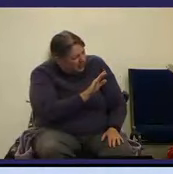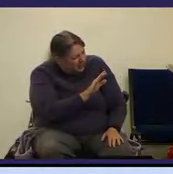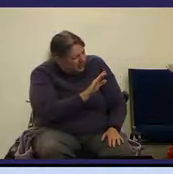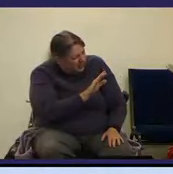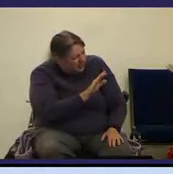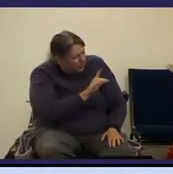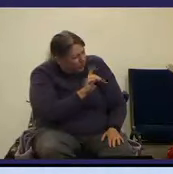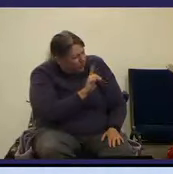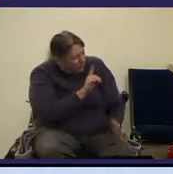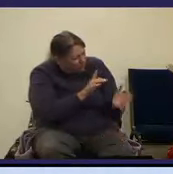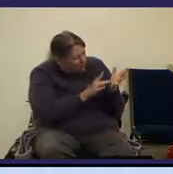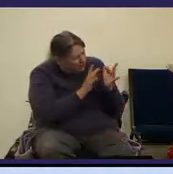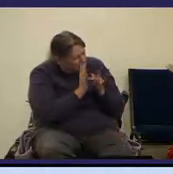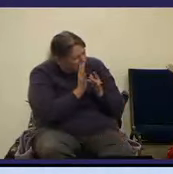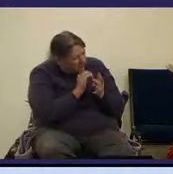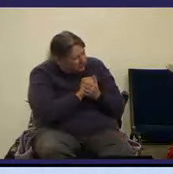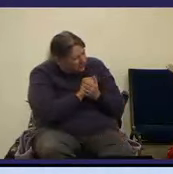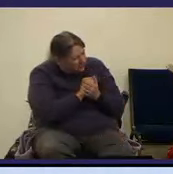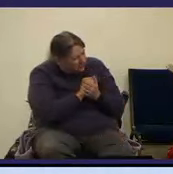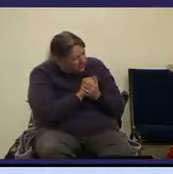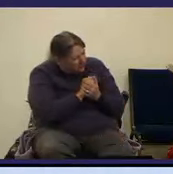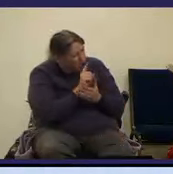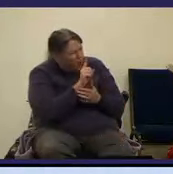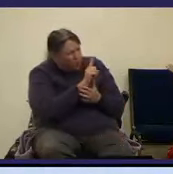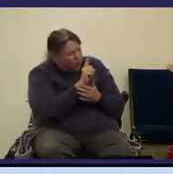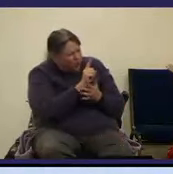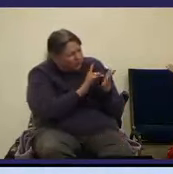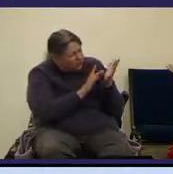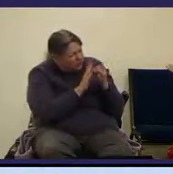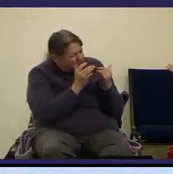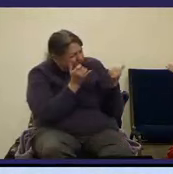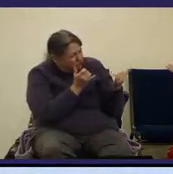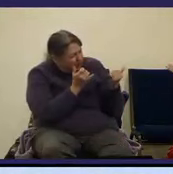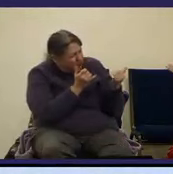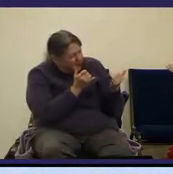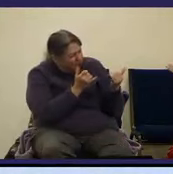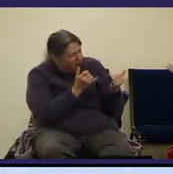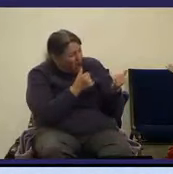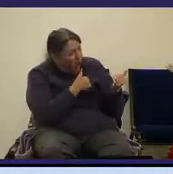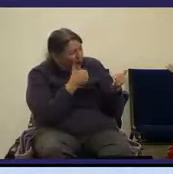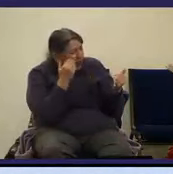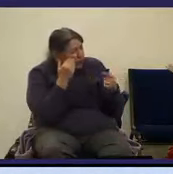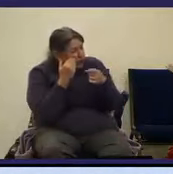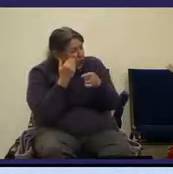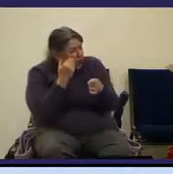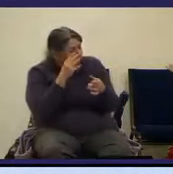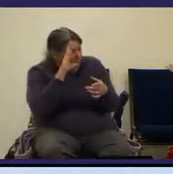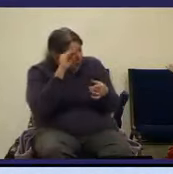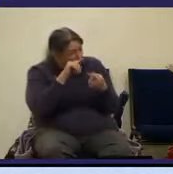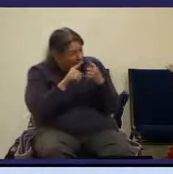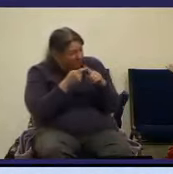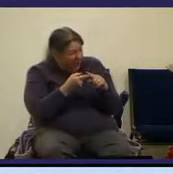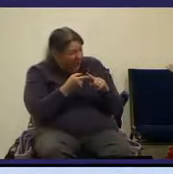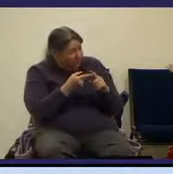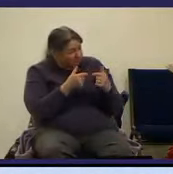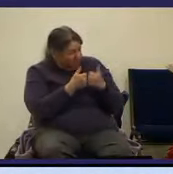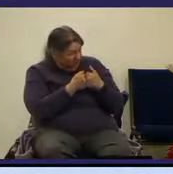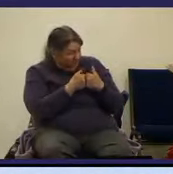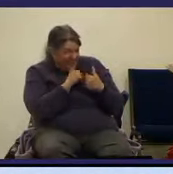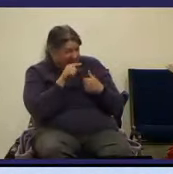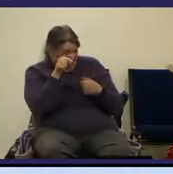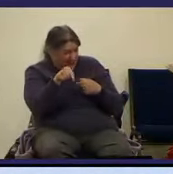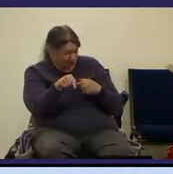Where's Jesus? Where's Jesus right now, Shally? I know Jeremiah's not there. And I know we're not